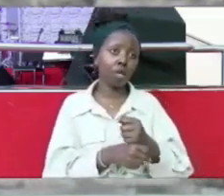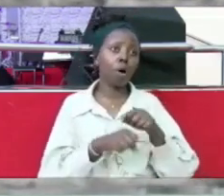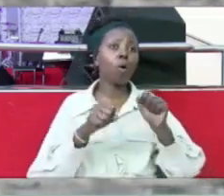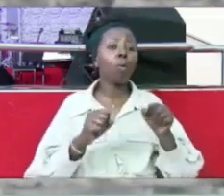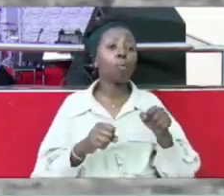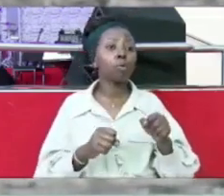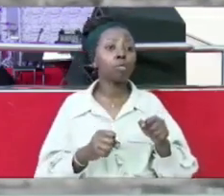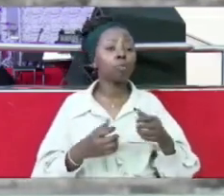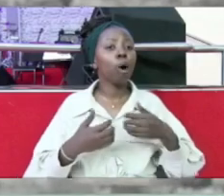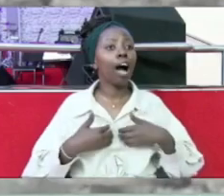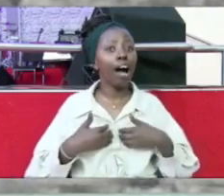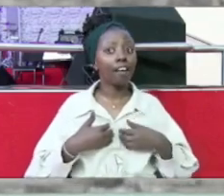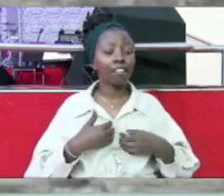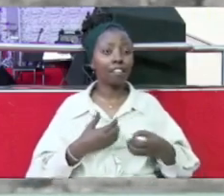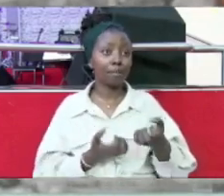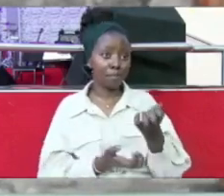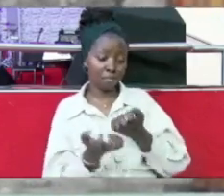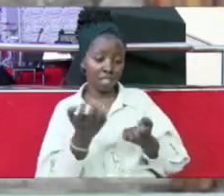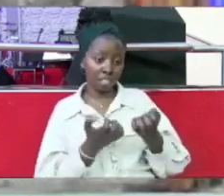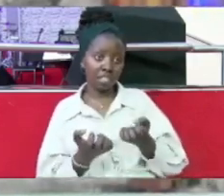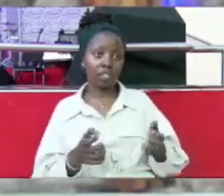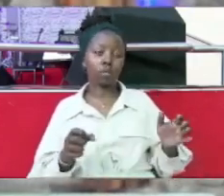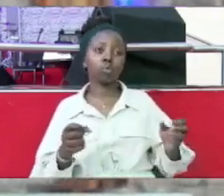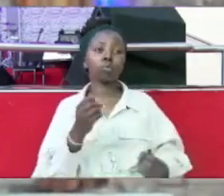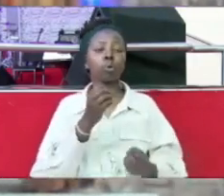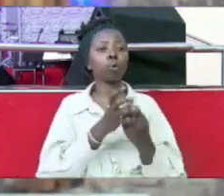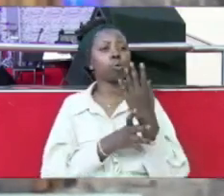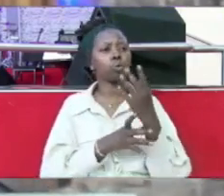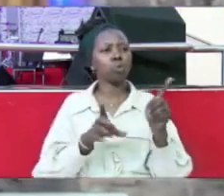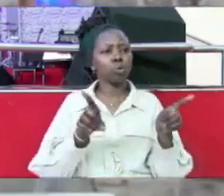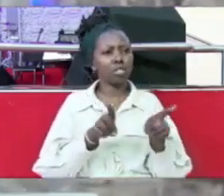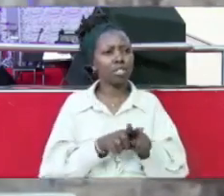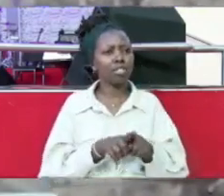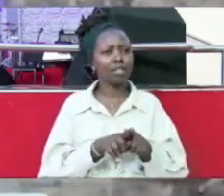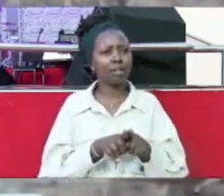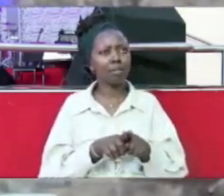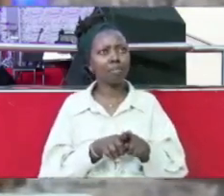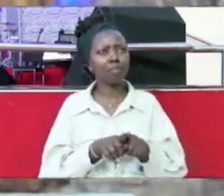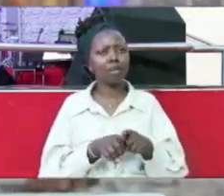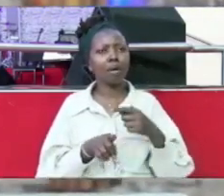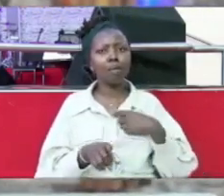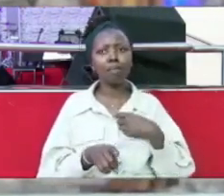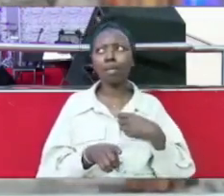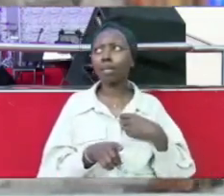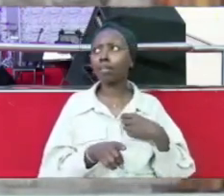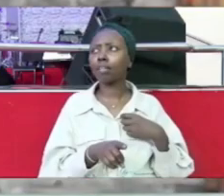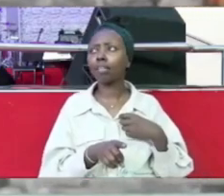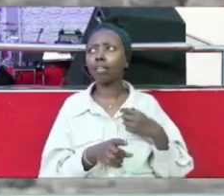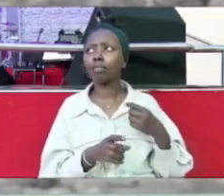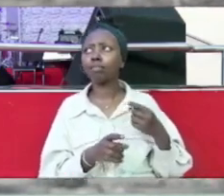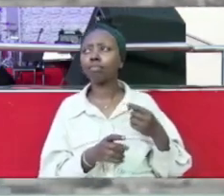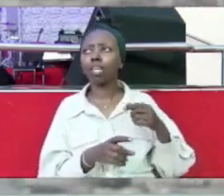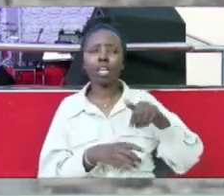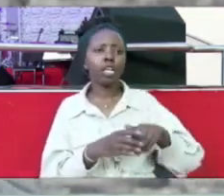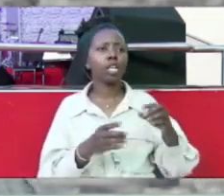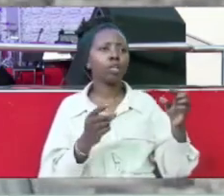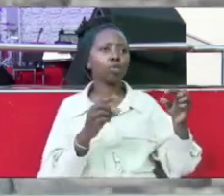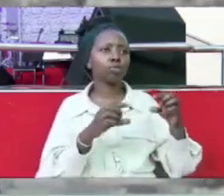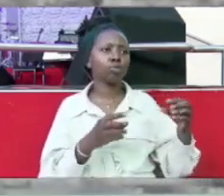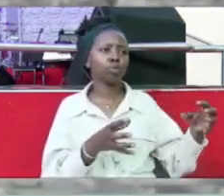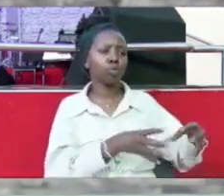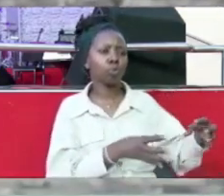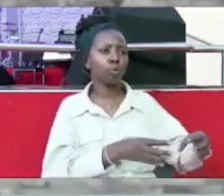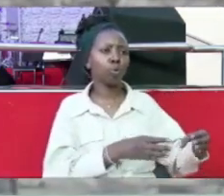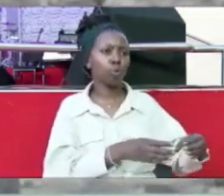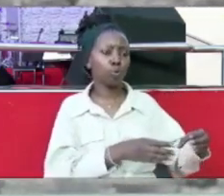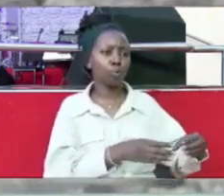get customers. Unaweza kupata hata wateja. So as being part of the G12, ikiwa nikiwa mmoja wa kundi la G12, I oversee the